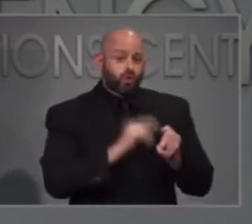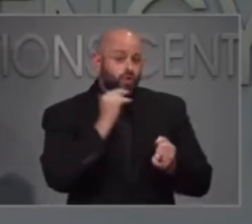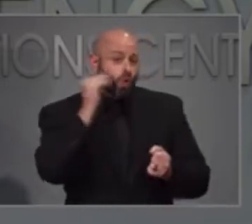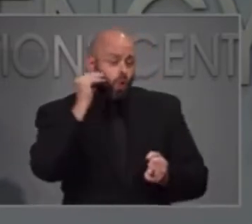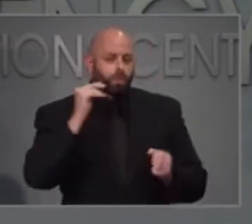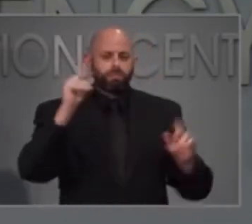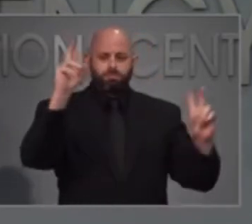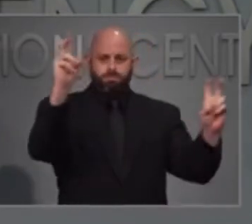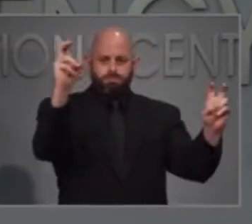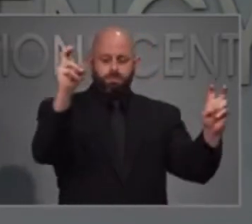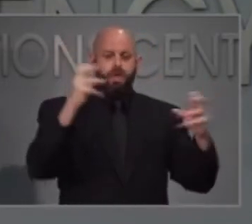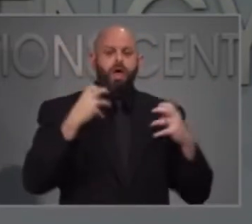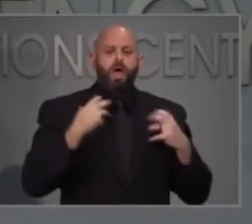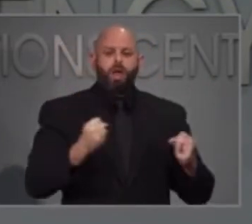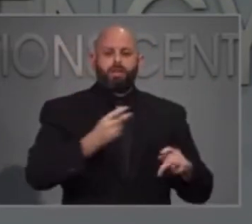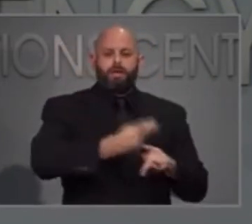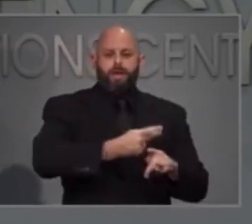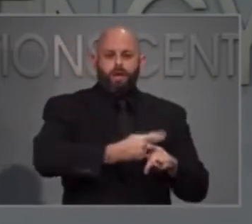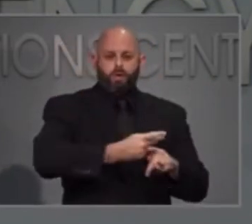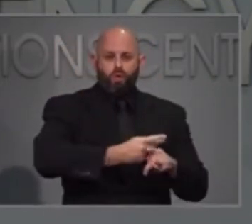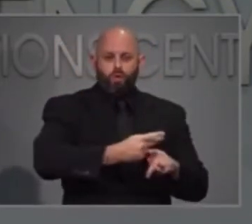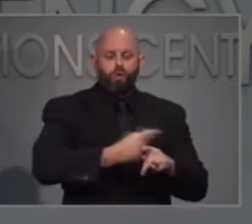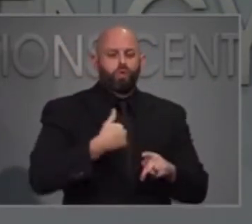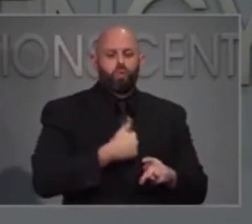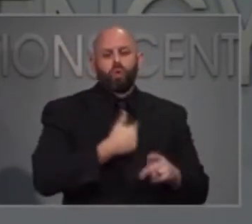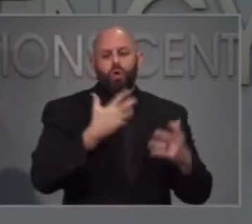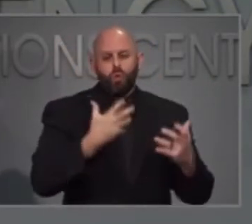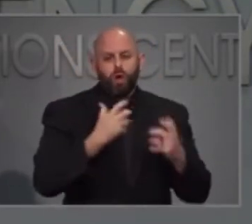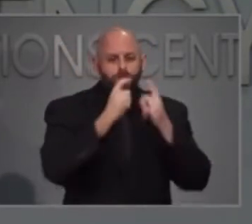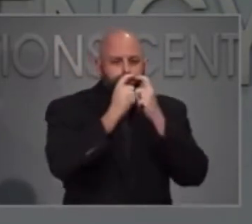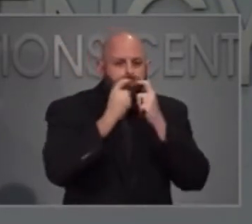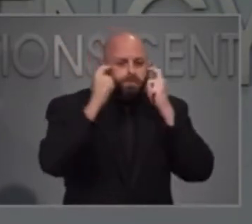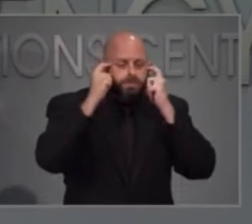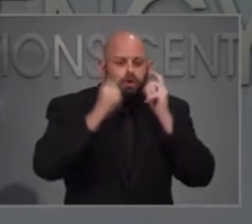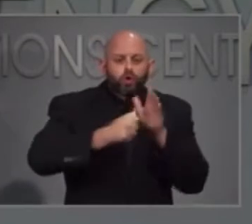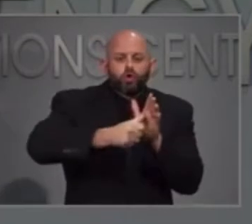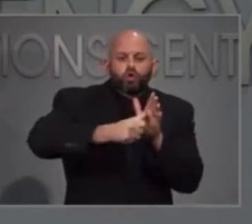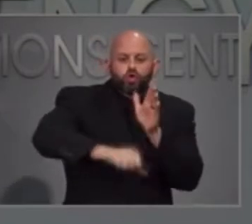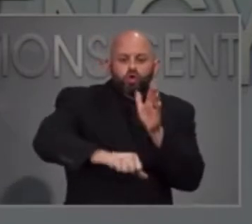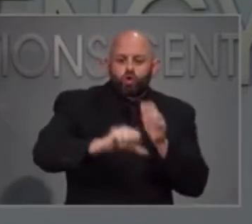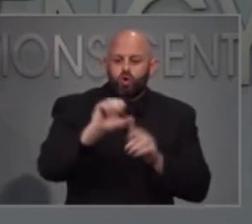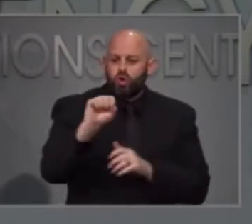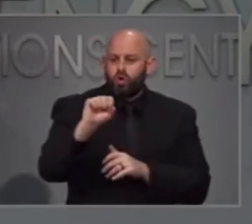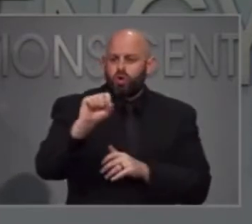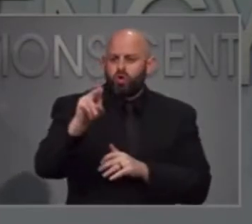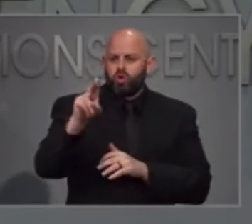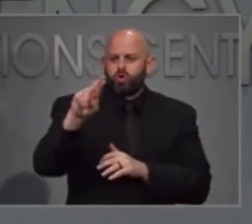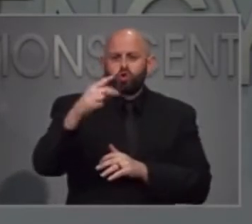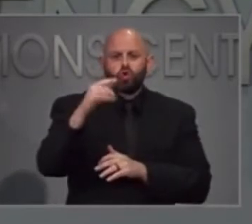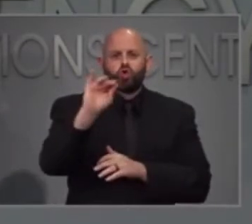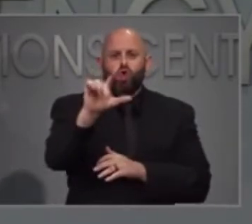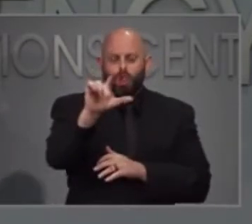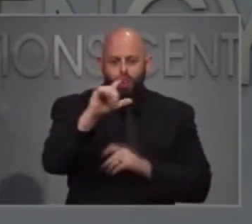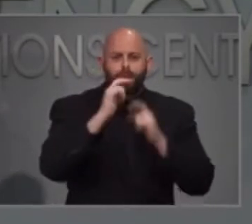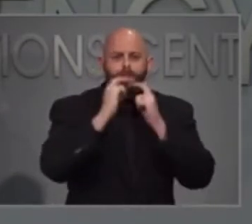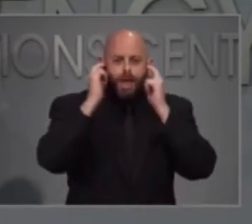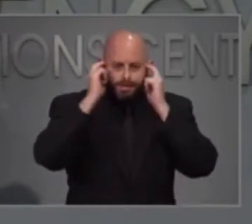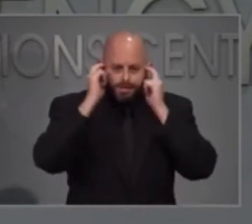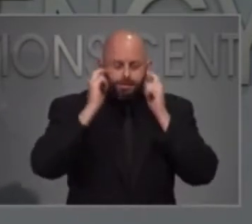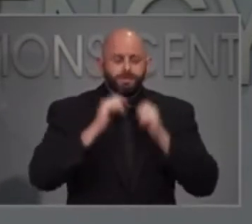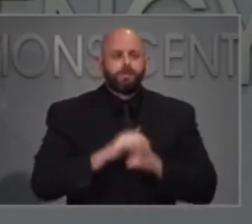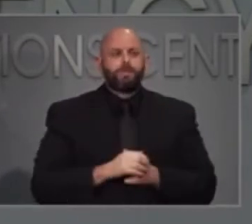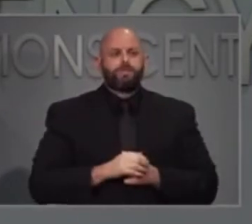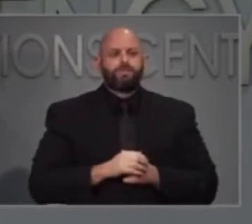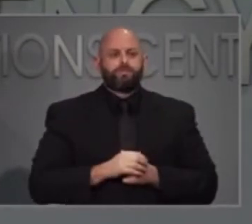want to have folks wear what is called a surgical mask or a procedural mask. An N95, a level 3 N95, is really